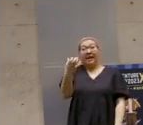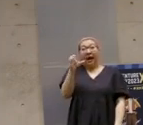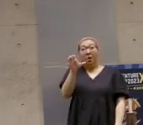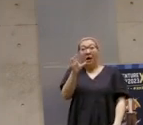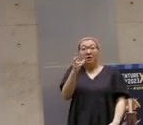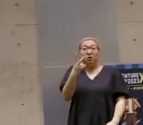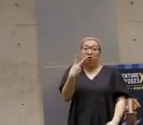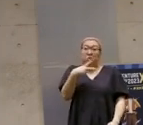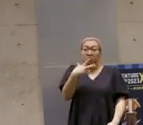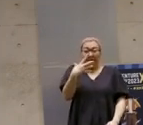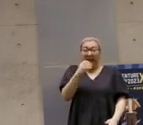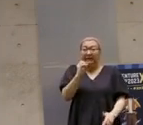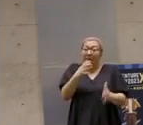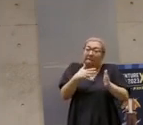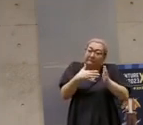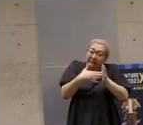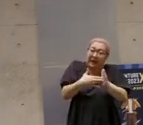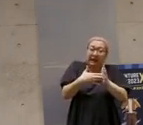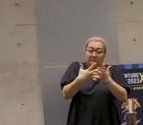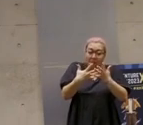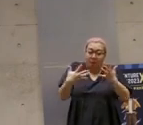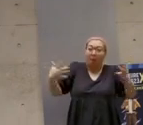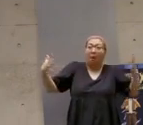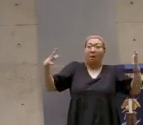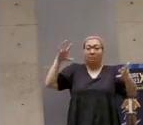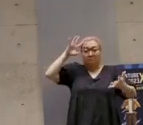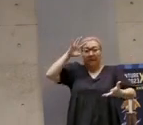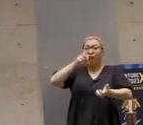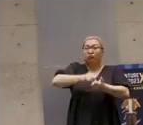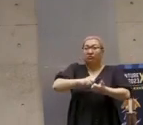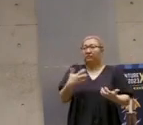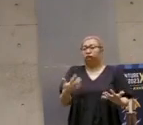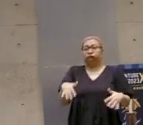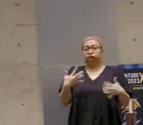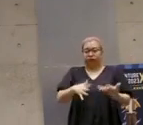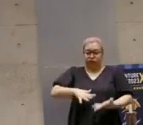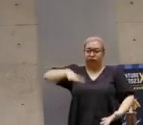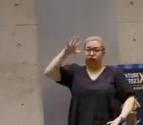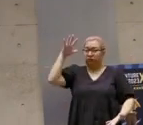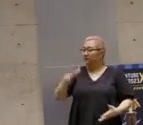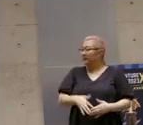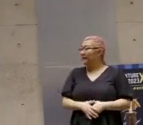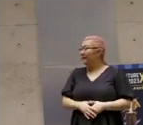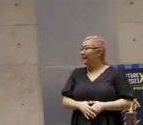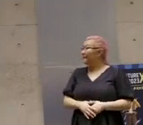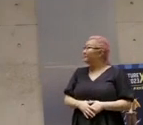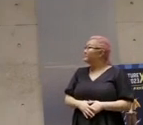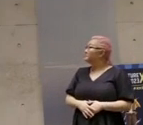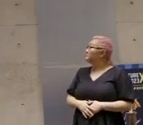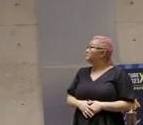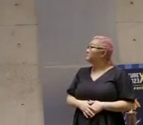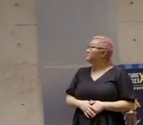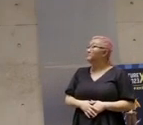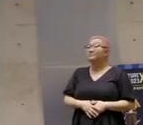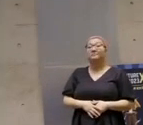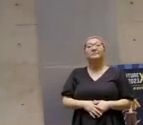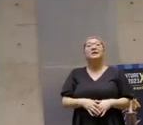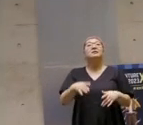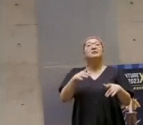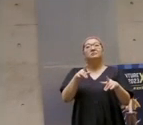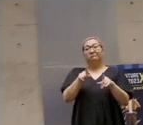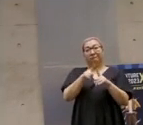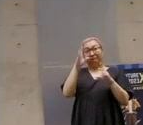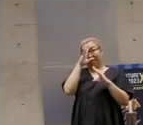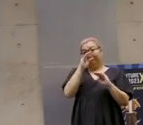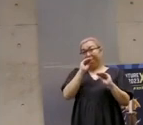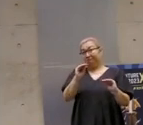1981. And, you know, of course you can go, well, that's rubbish, isn't it? Except that to put it in context, it had